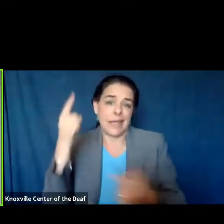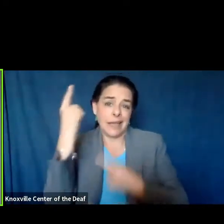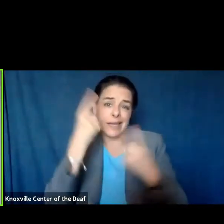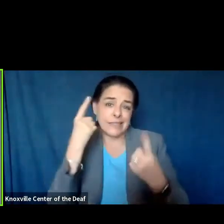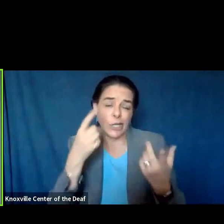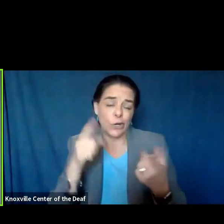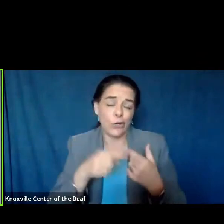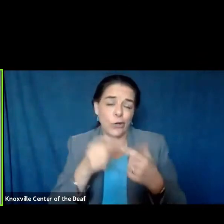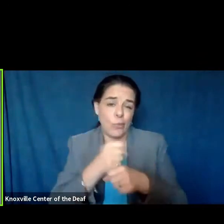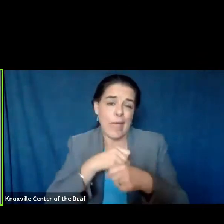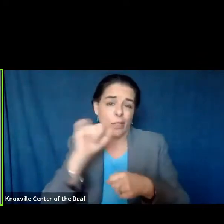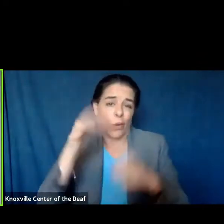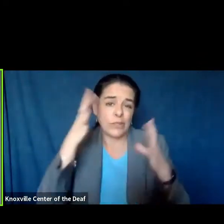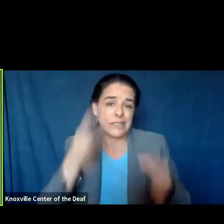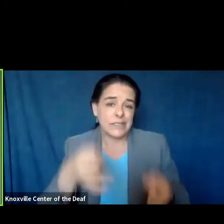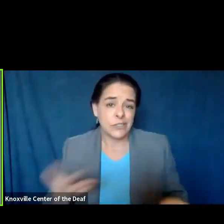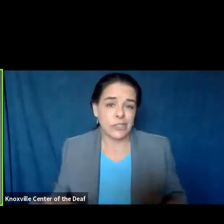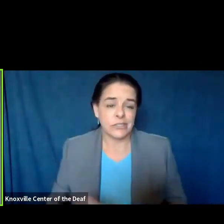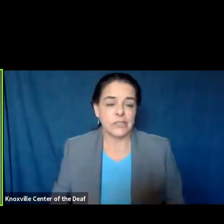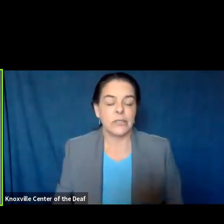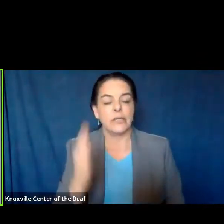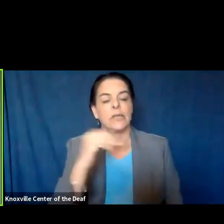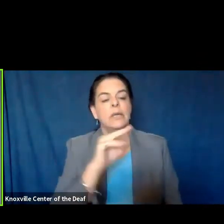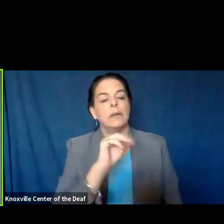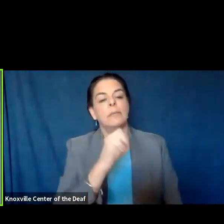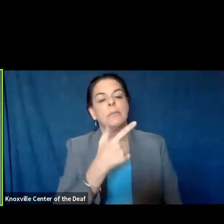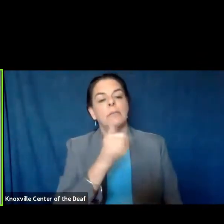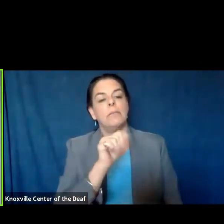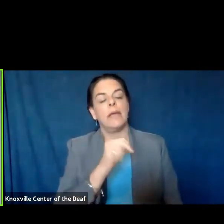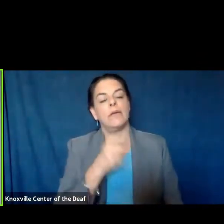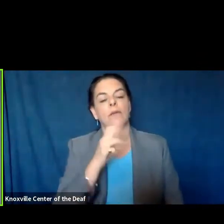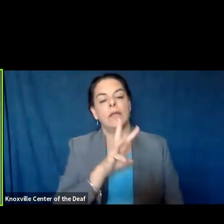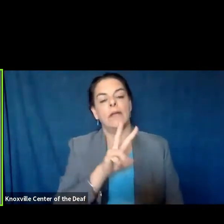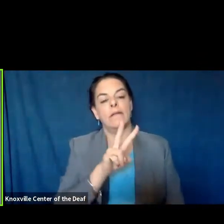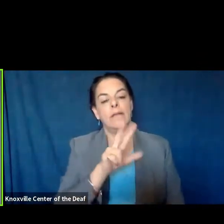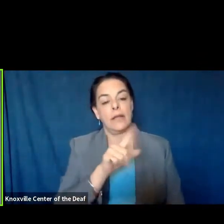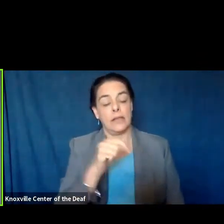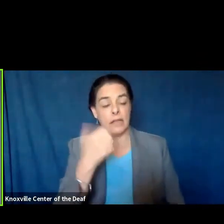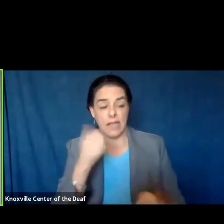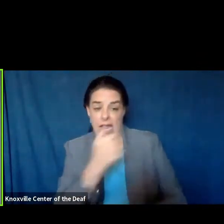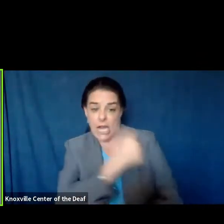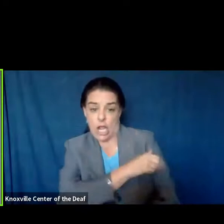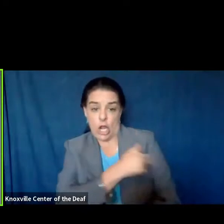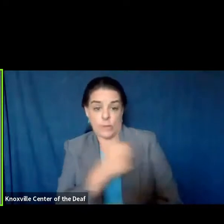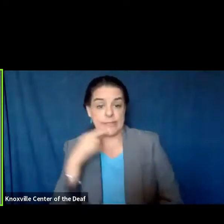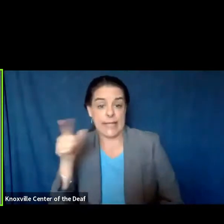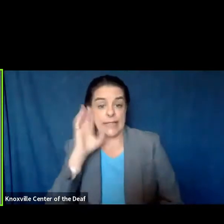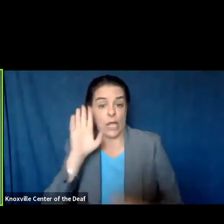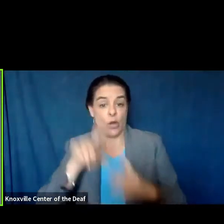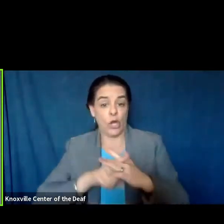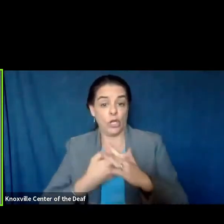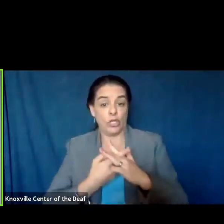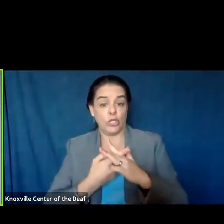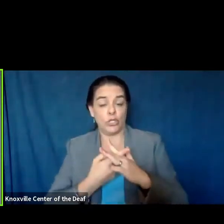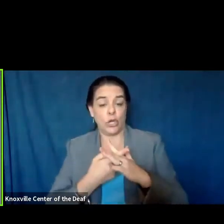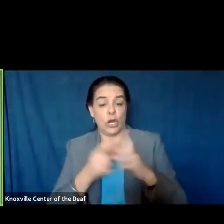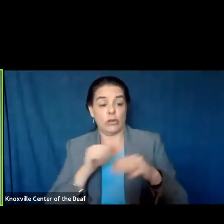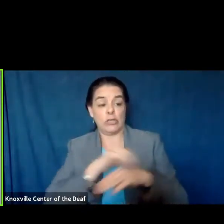on that. From Megan with WBLT, have any hospitals said they will begin to divert patients due to capacity